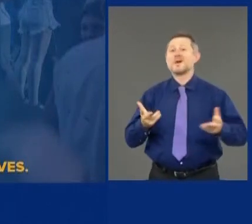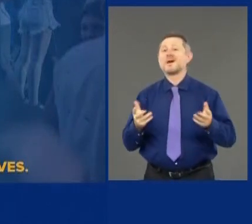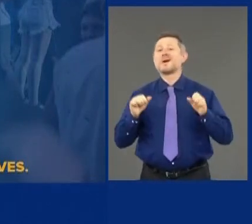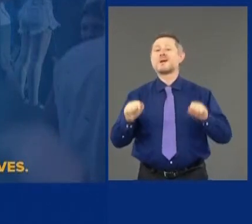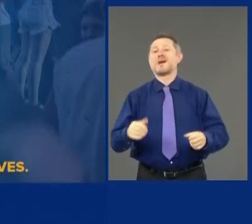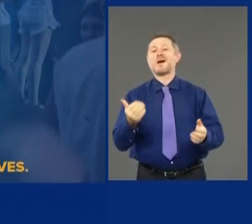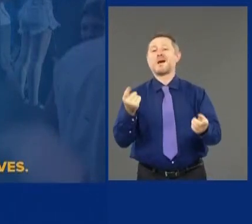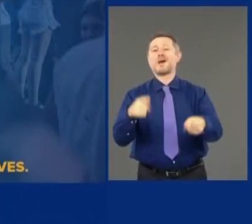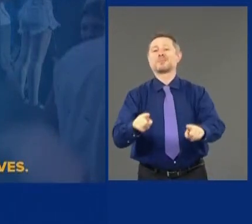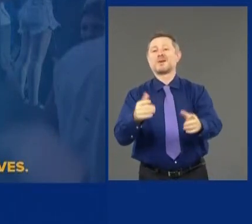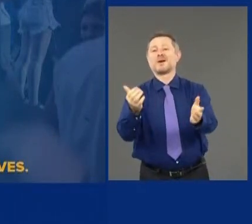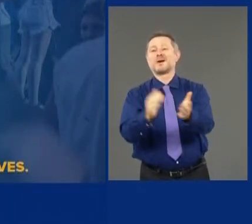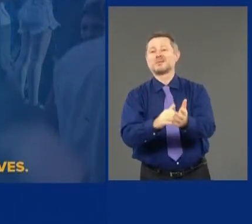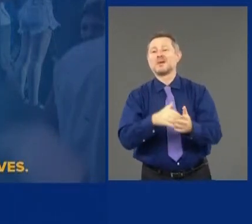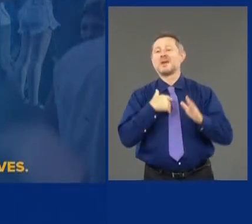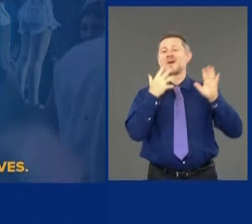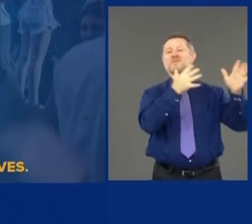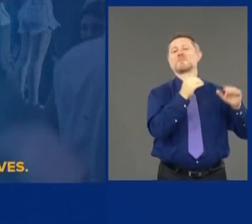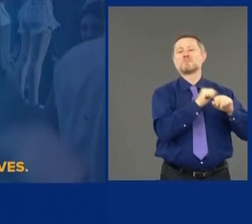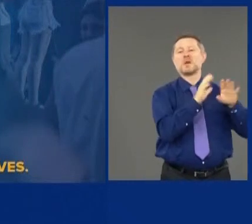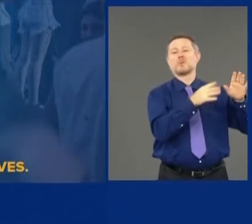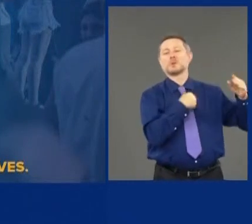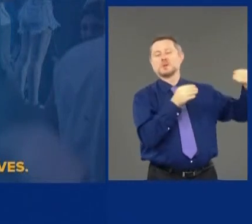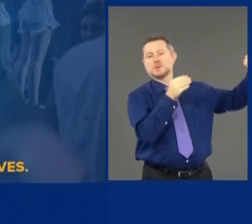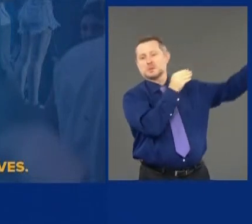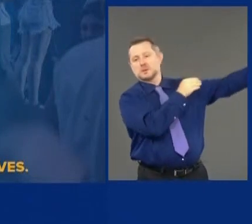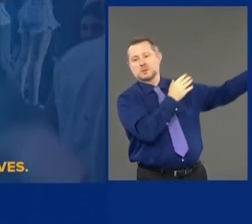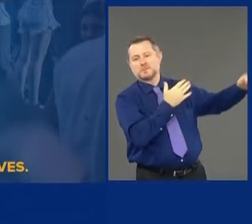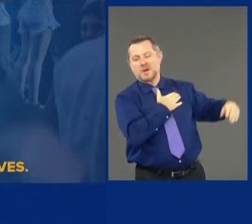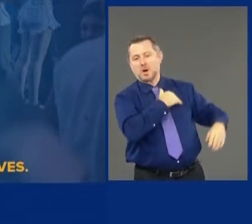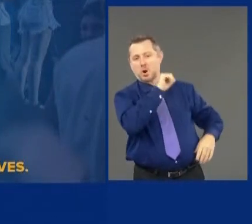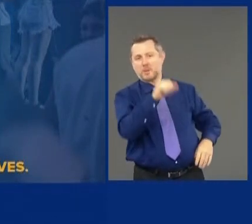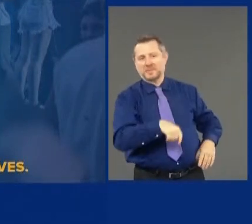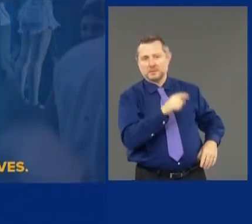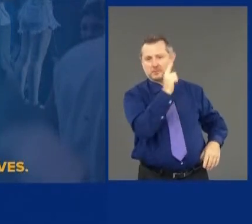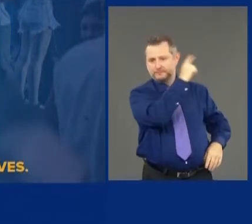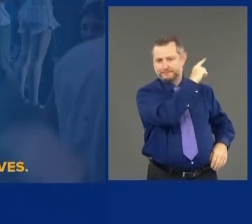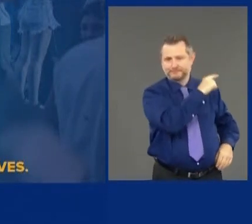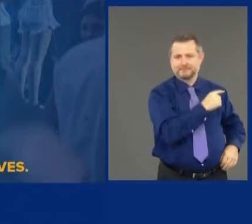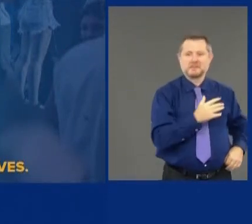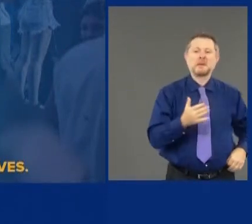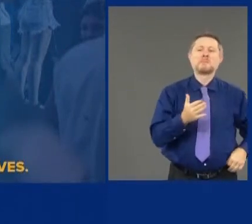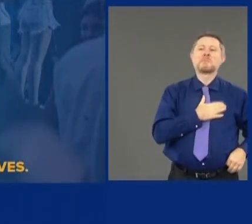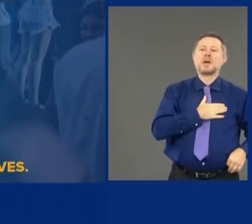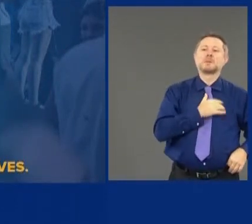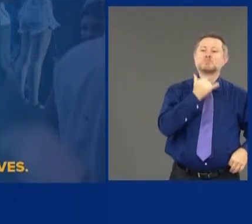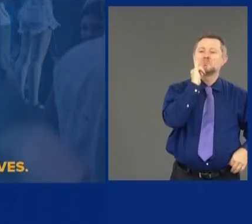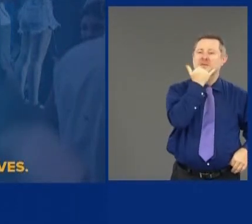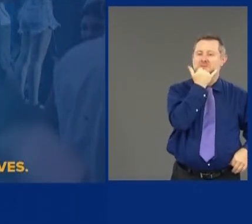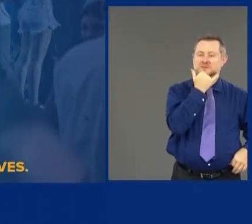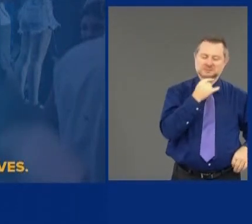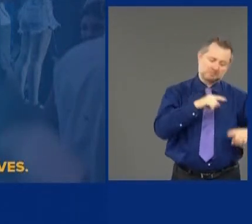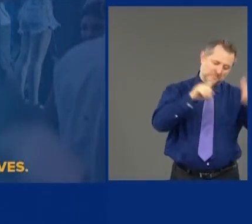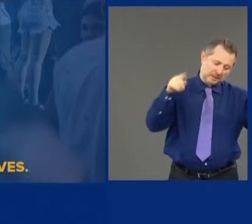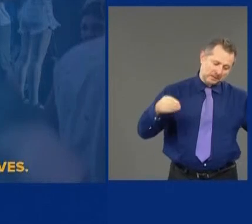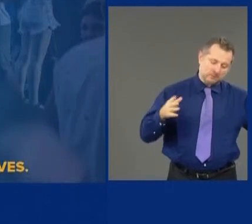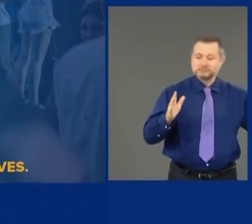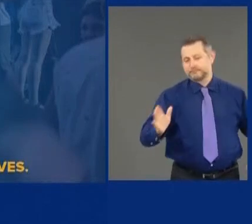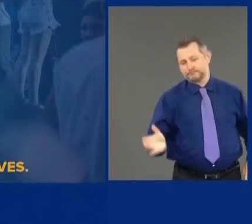I left the mountain in Albany. My bad. I'm bringing the mountain